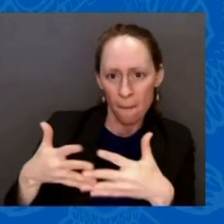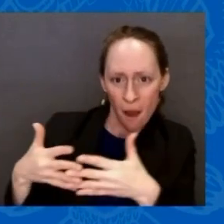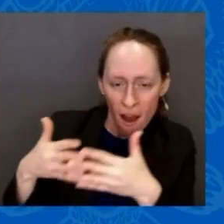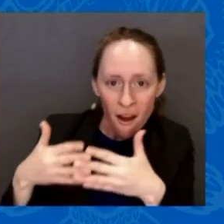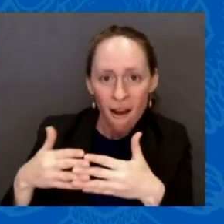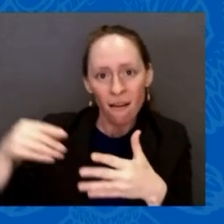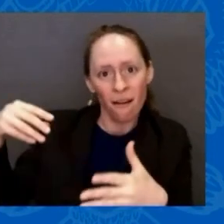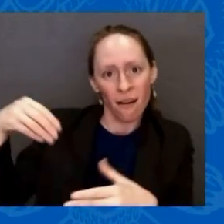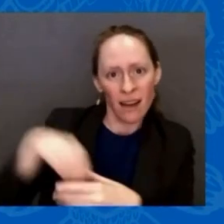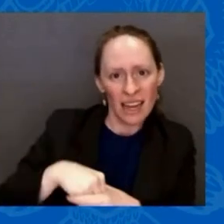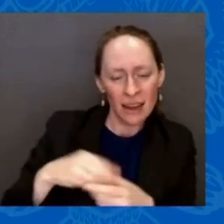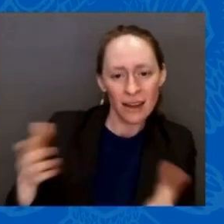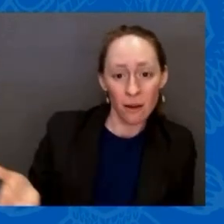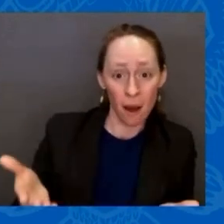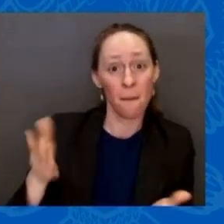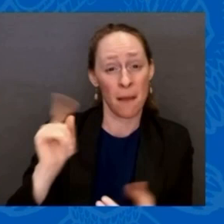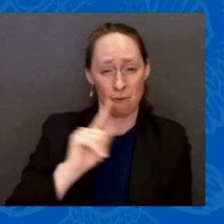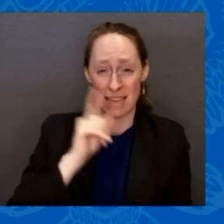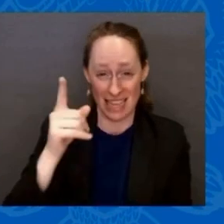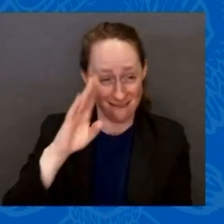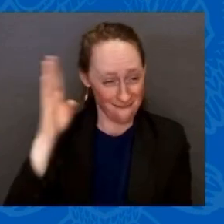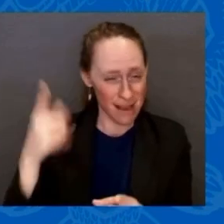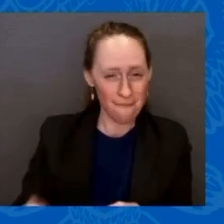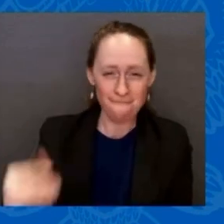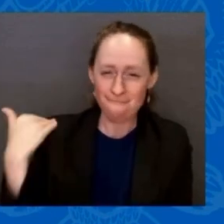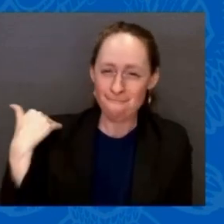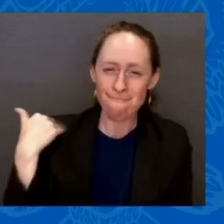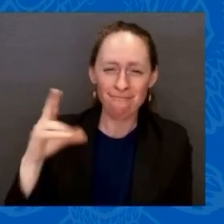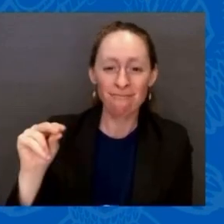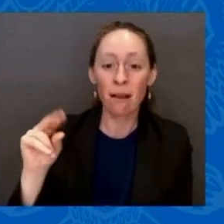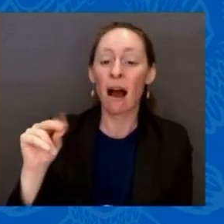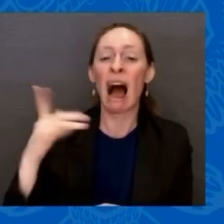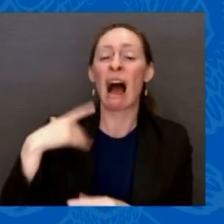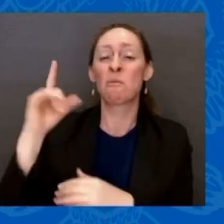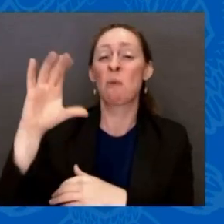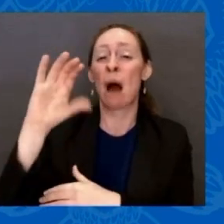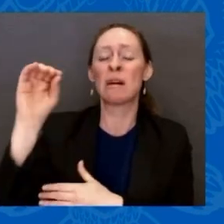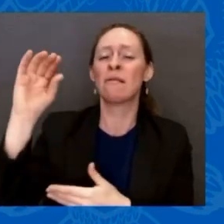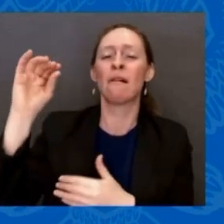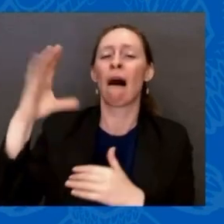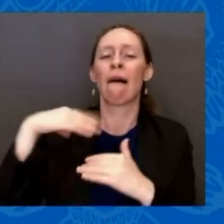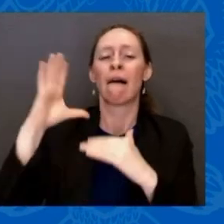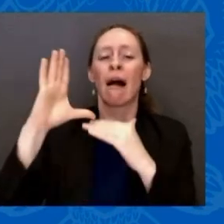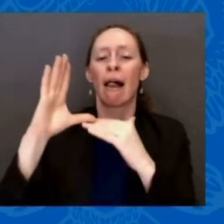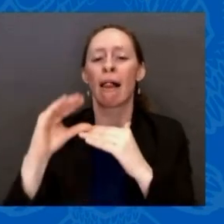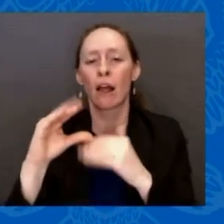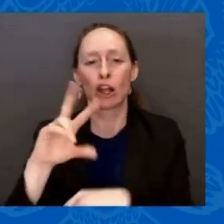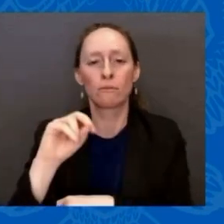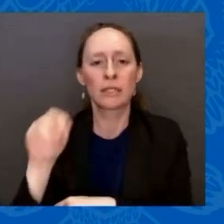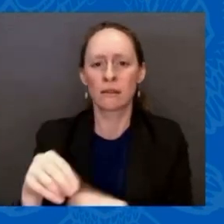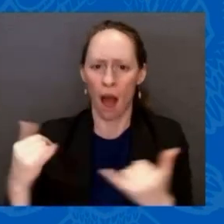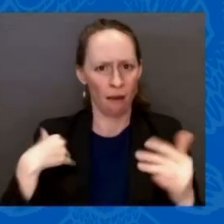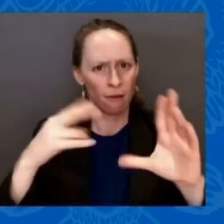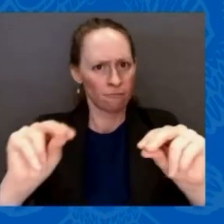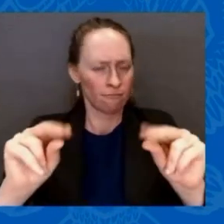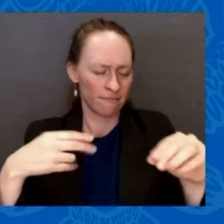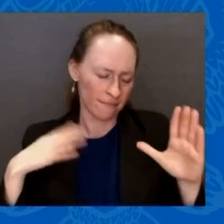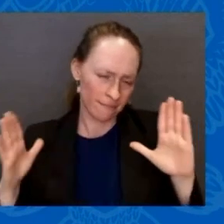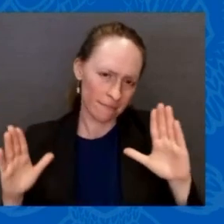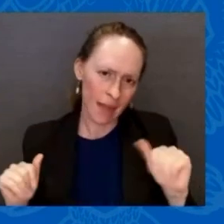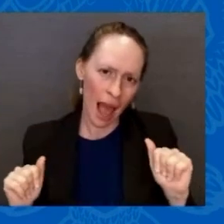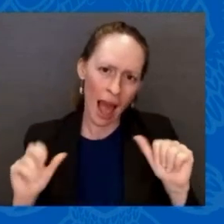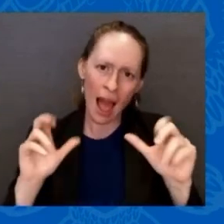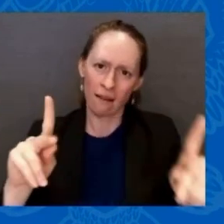I changed all that. We're all now investing in key industries of the future, making targeted investments to promote domestic production